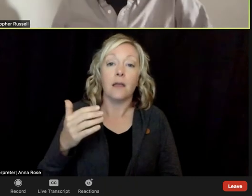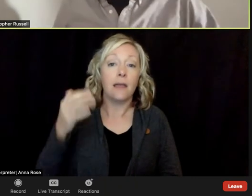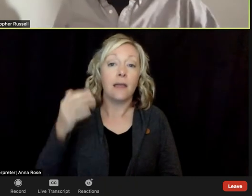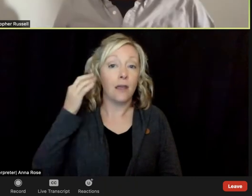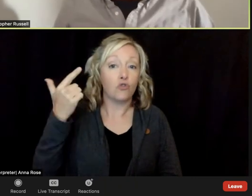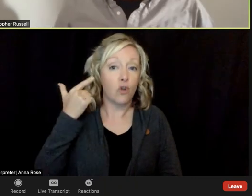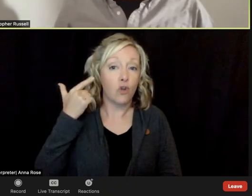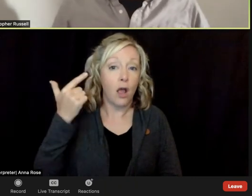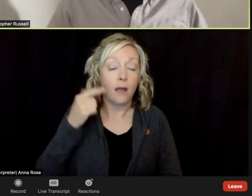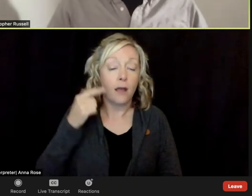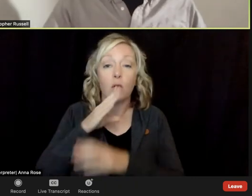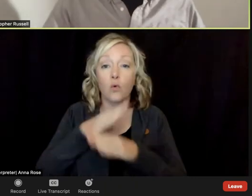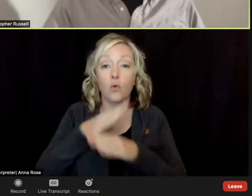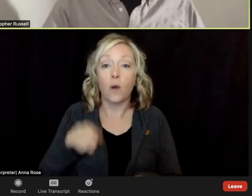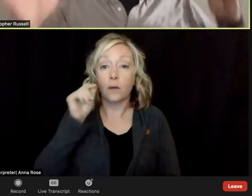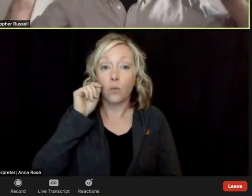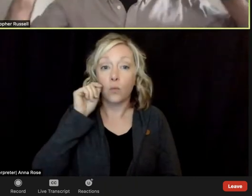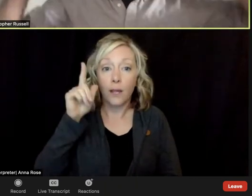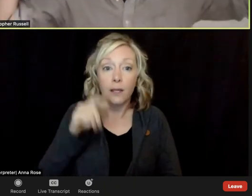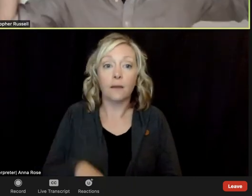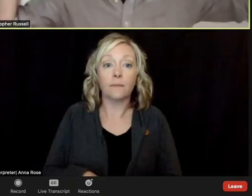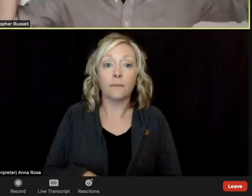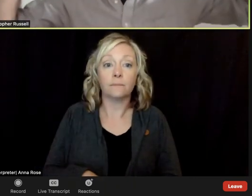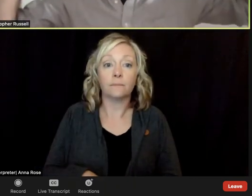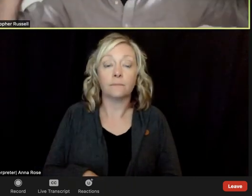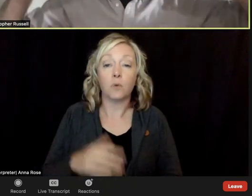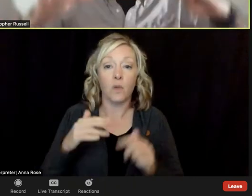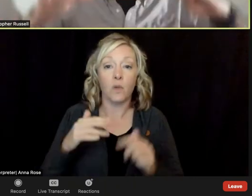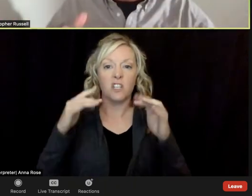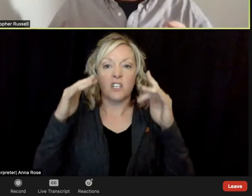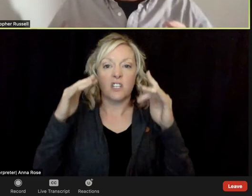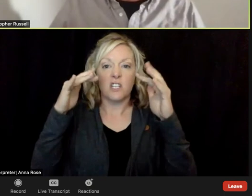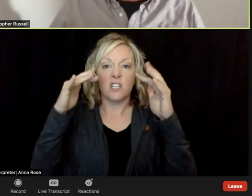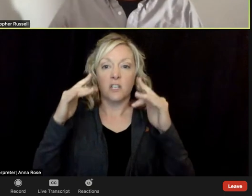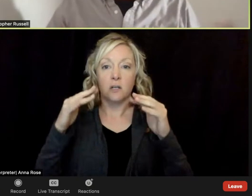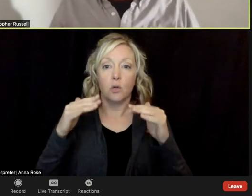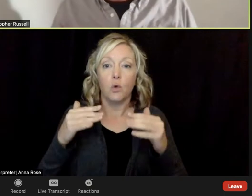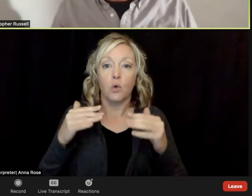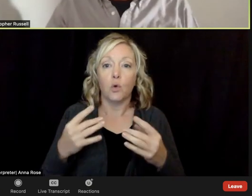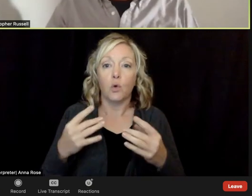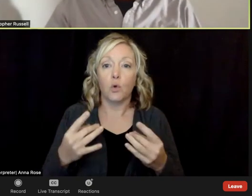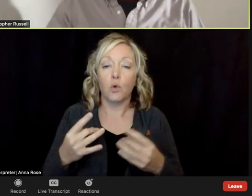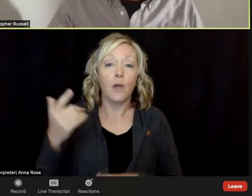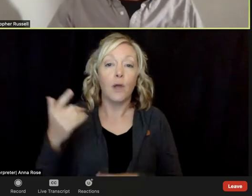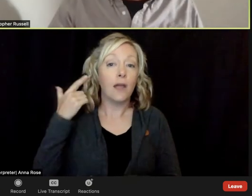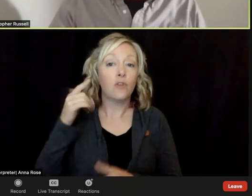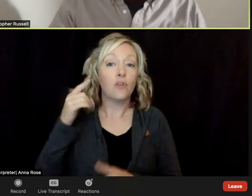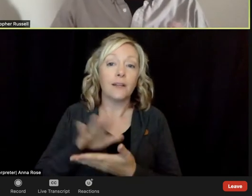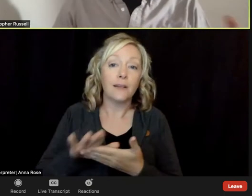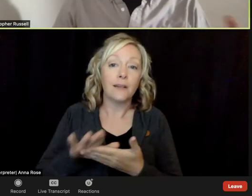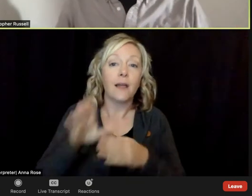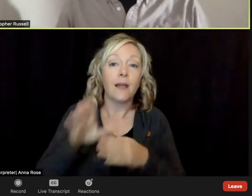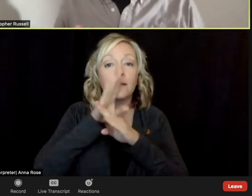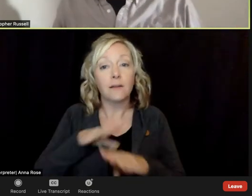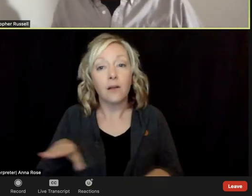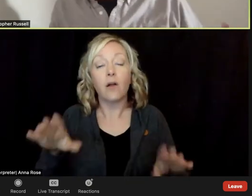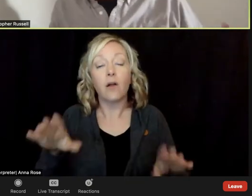a quiet awake. We got agitated, but then we calmed back down because hair drying was nice and calm